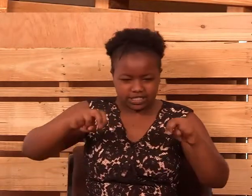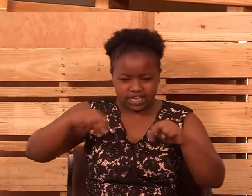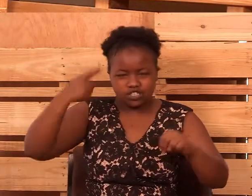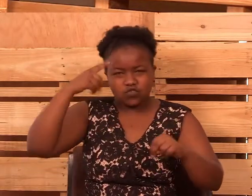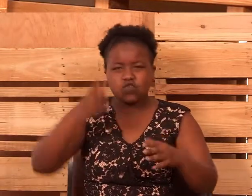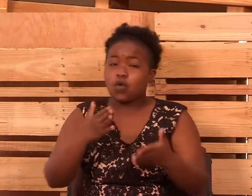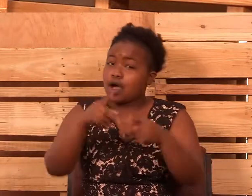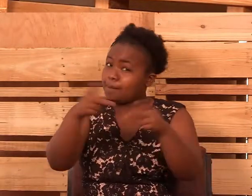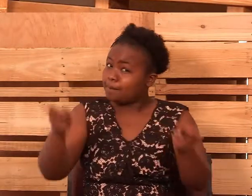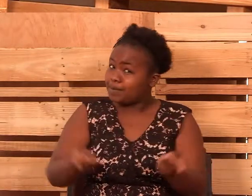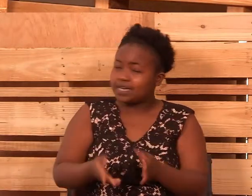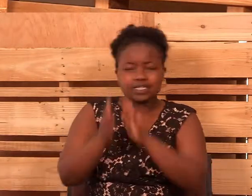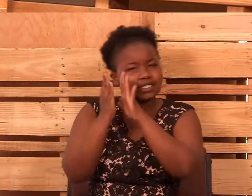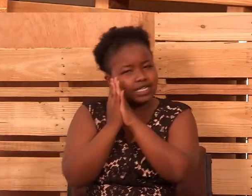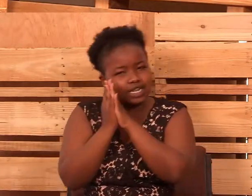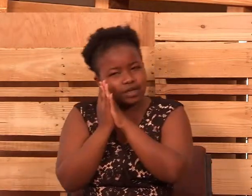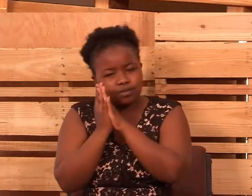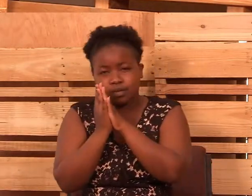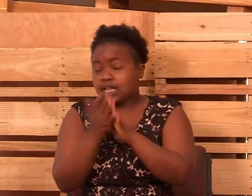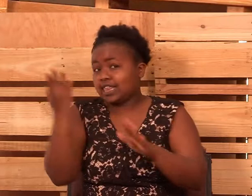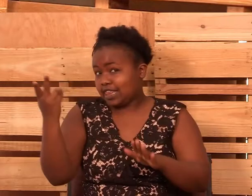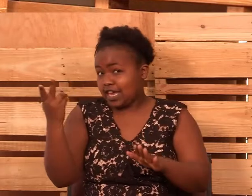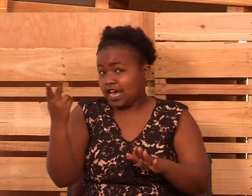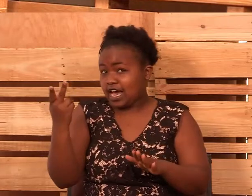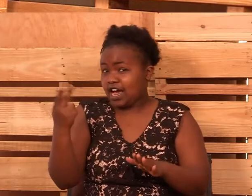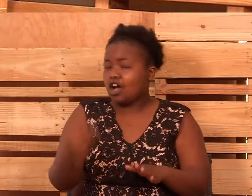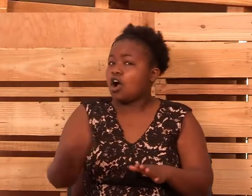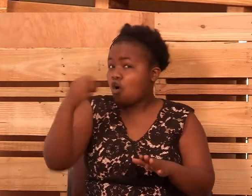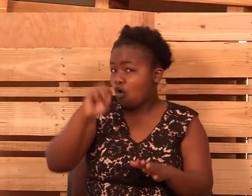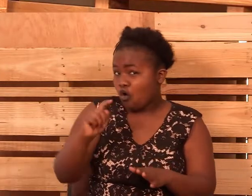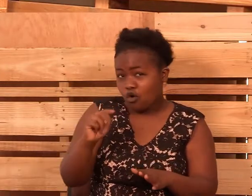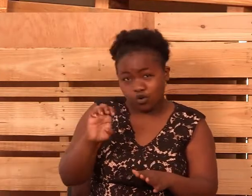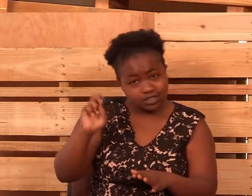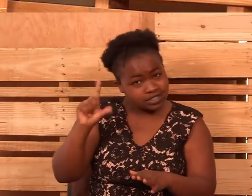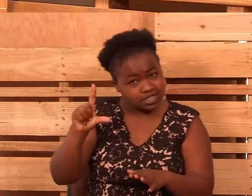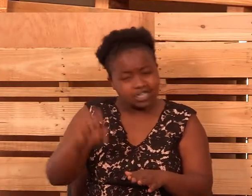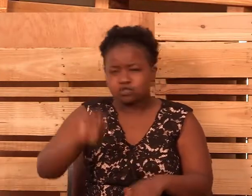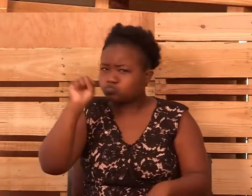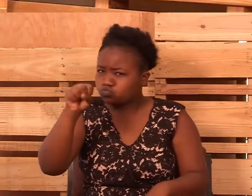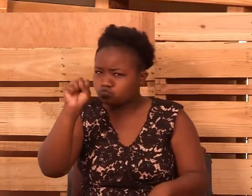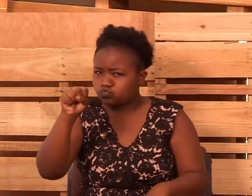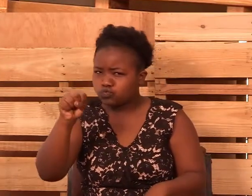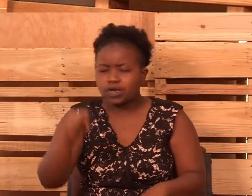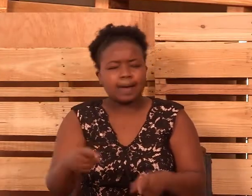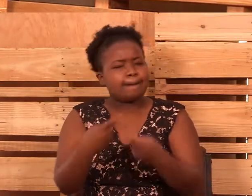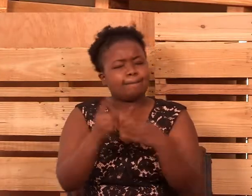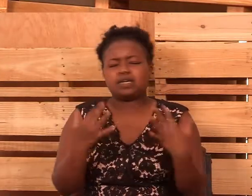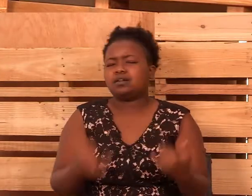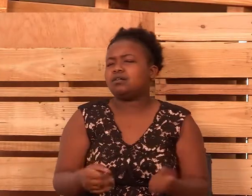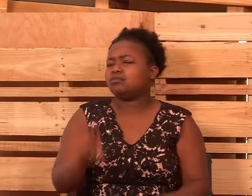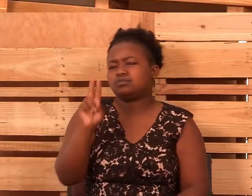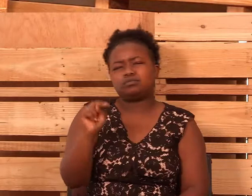sleep. And they went to the hotels, checked the hotels. Every hotel, they knock, knock, knock. They are told,